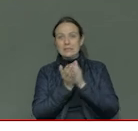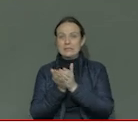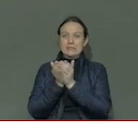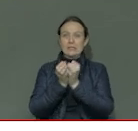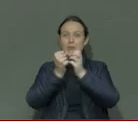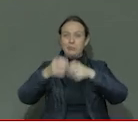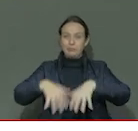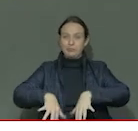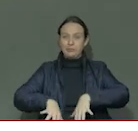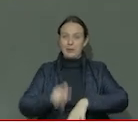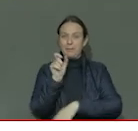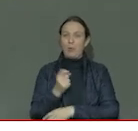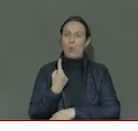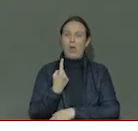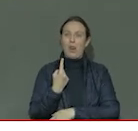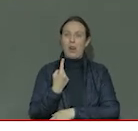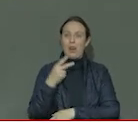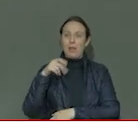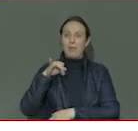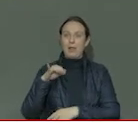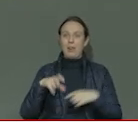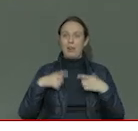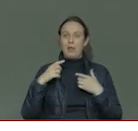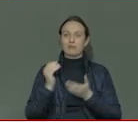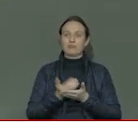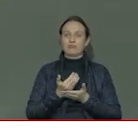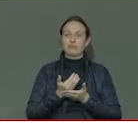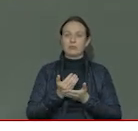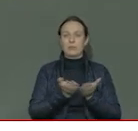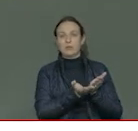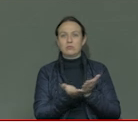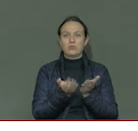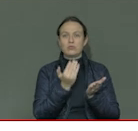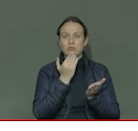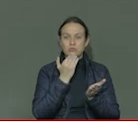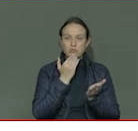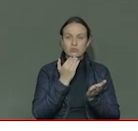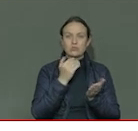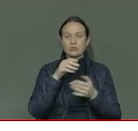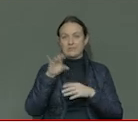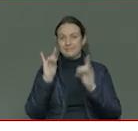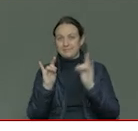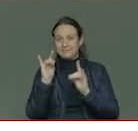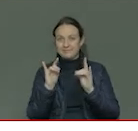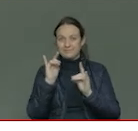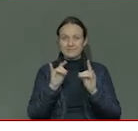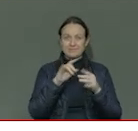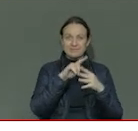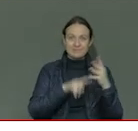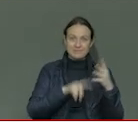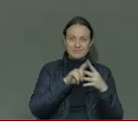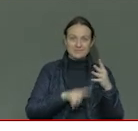is the only survivor. But on the lifeboat, we have a hyena, a zebra, you have Orange Juice,